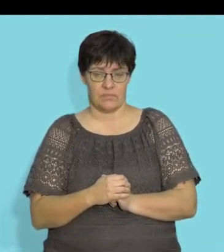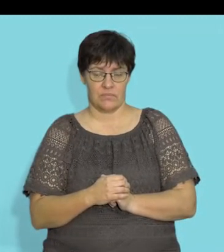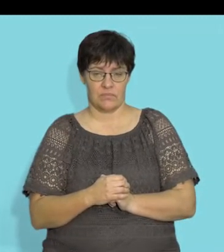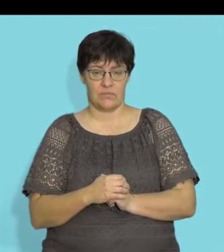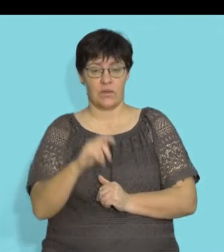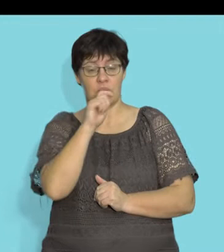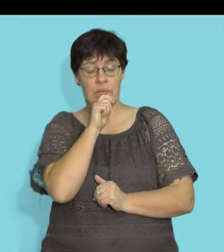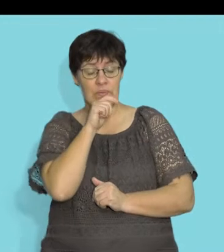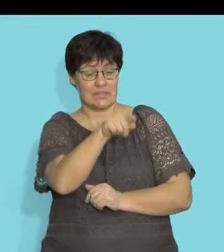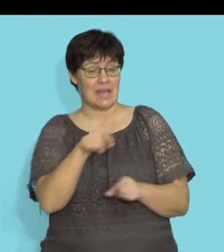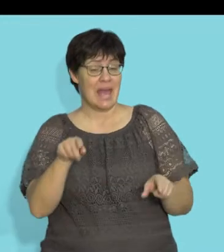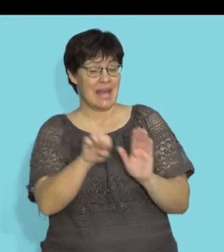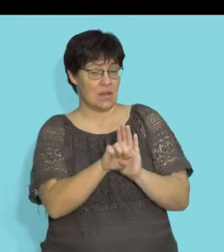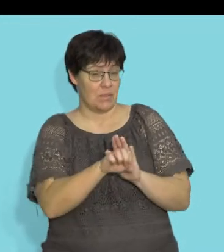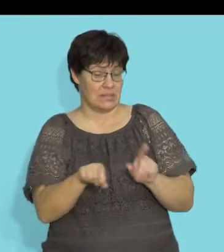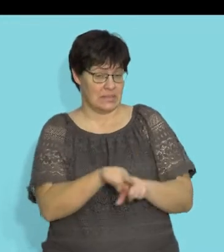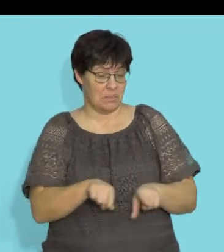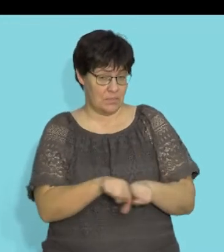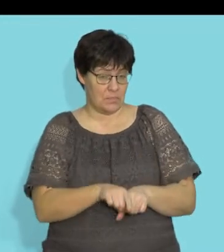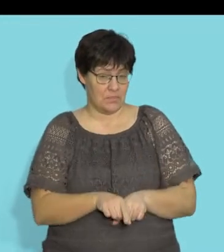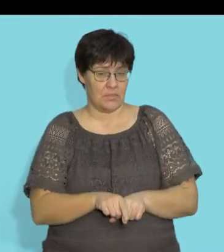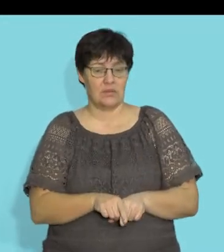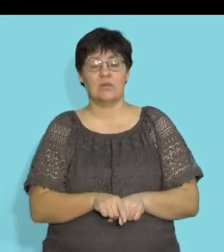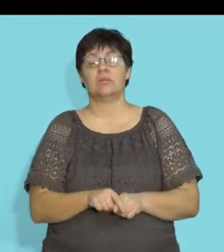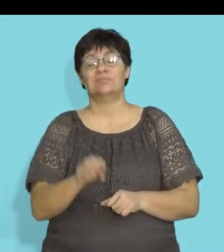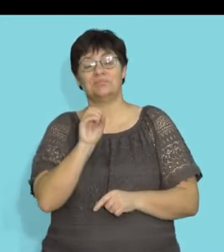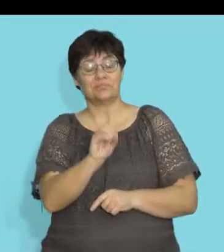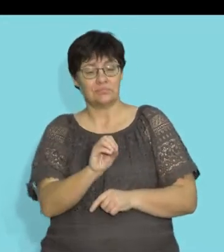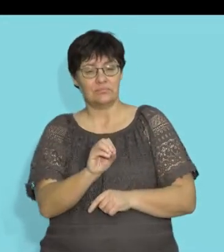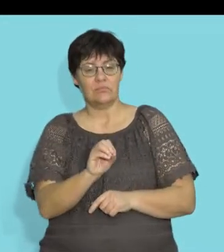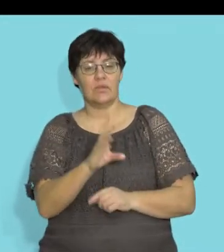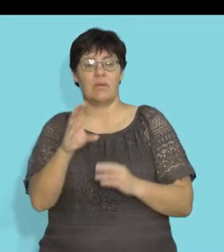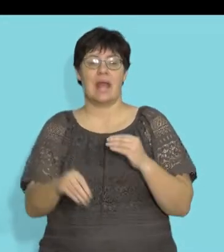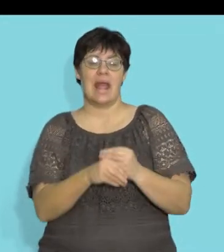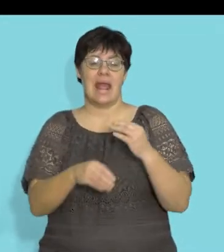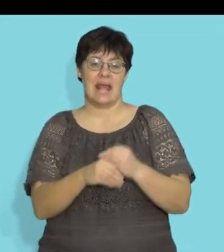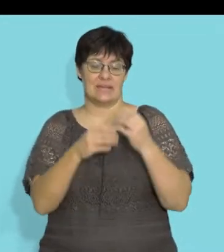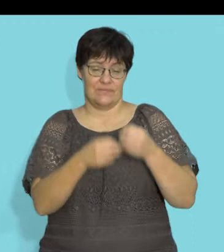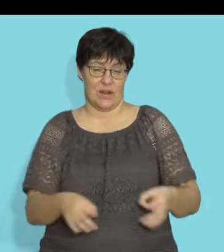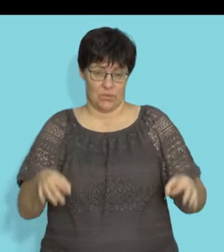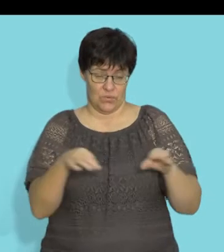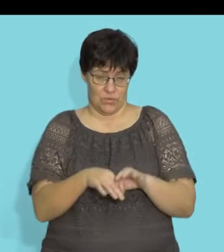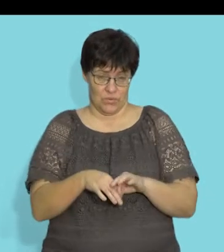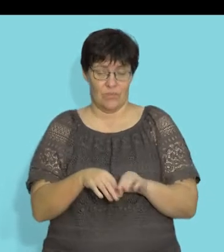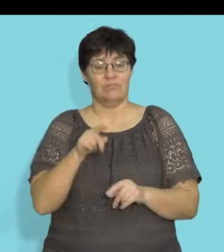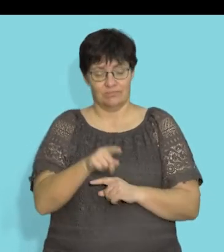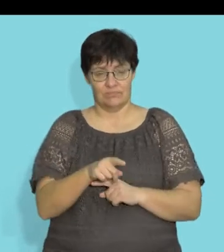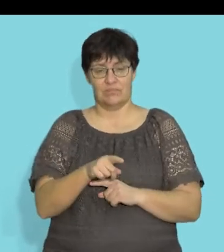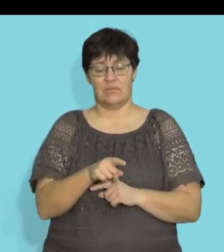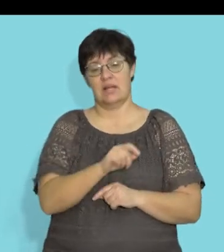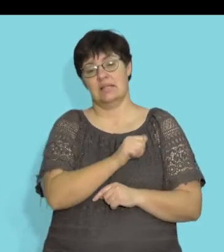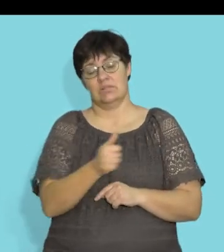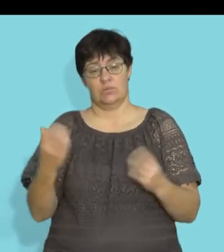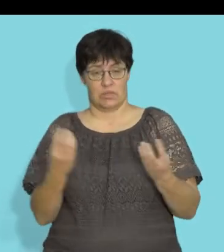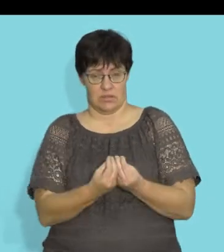So using this same example, we know that the series is when I add the values of a